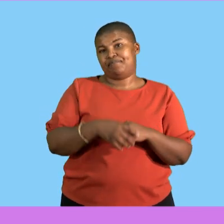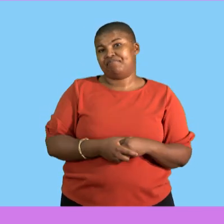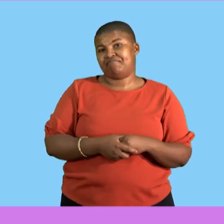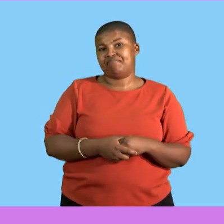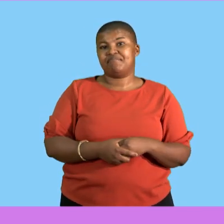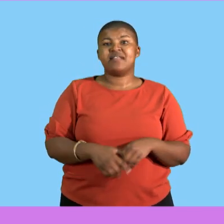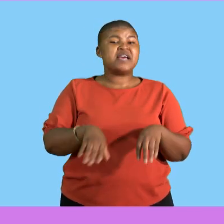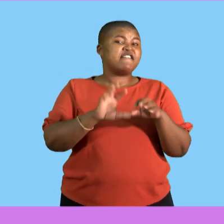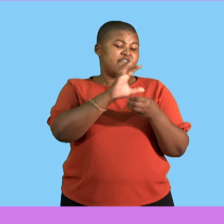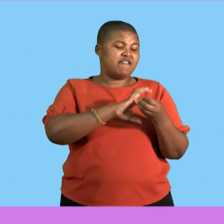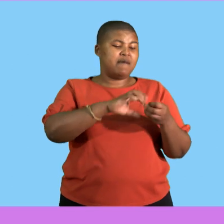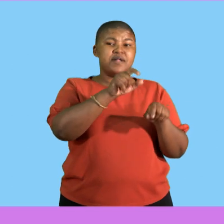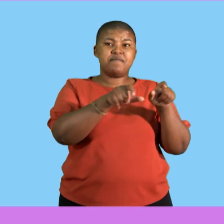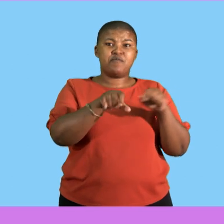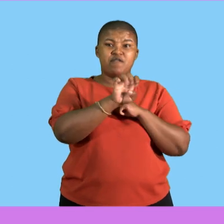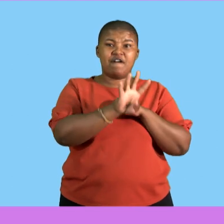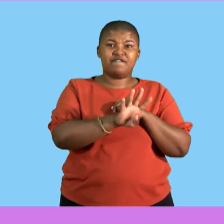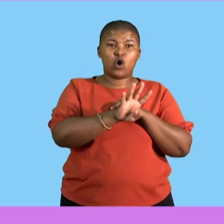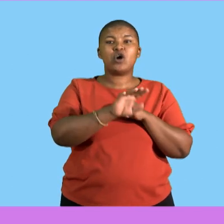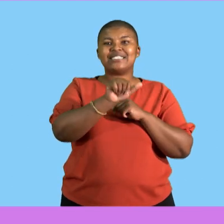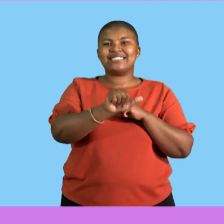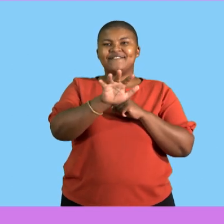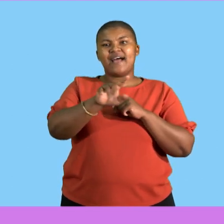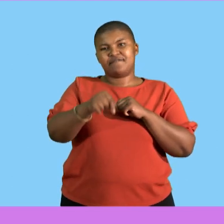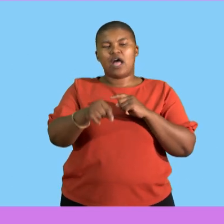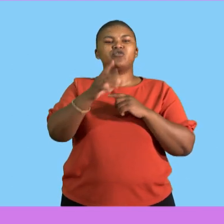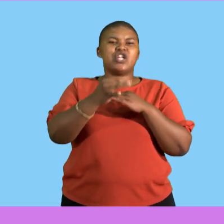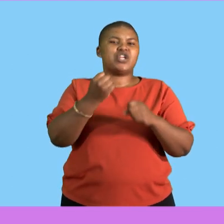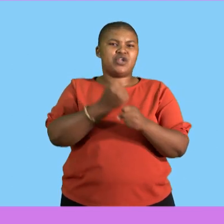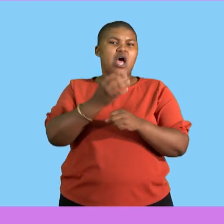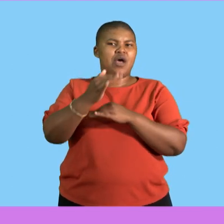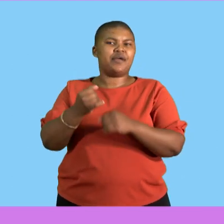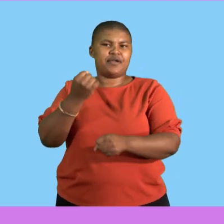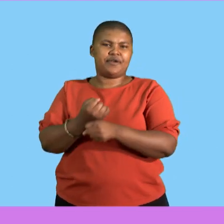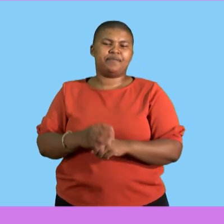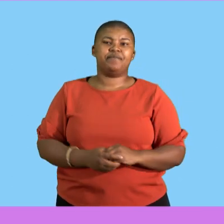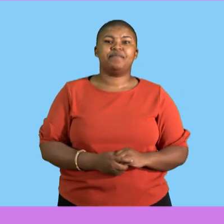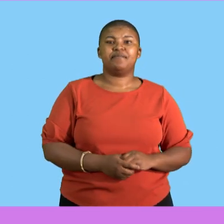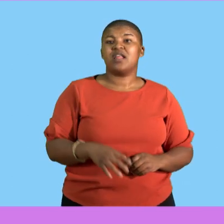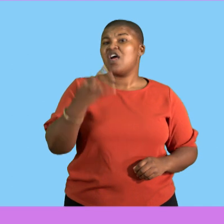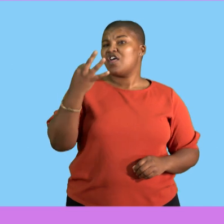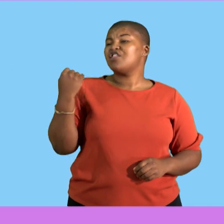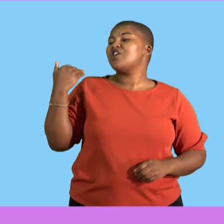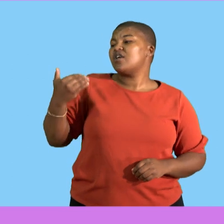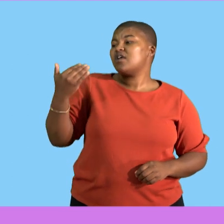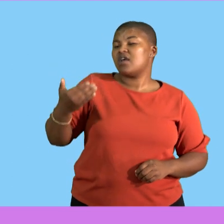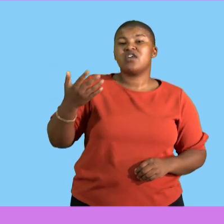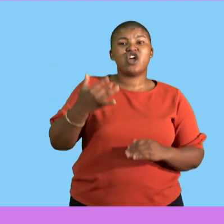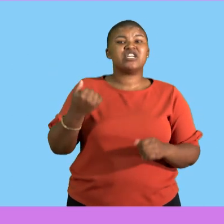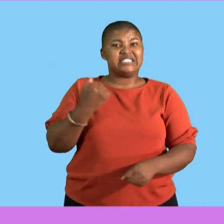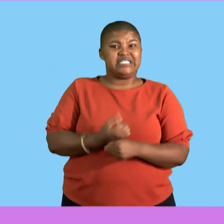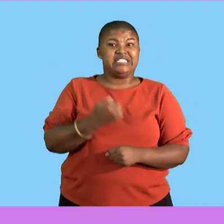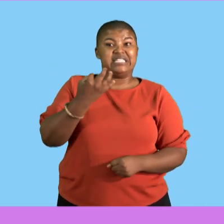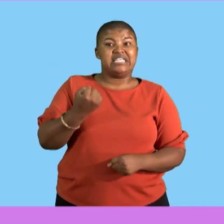is 65,000 Rand per year. The average rate of inflation over the past 3 years